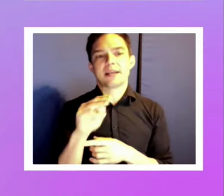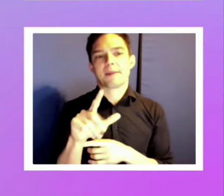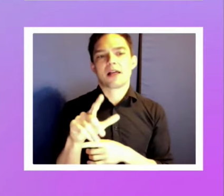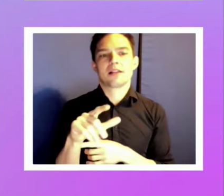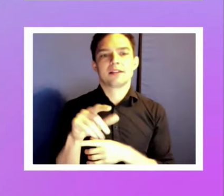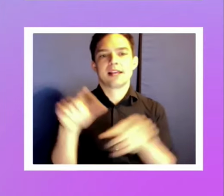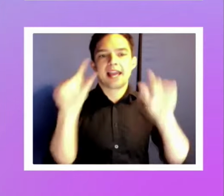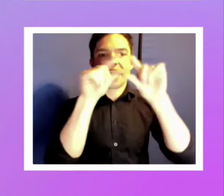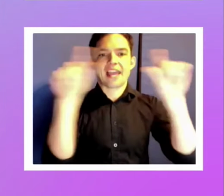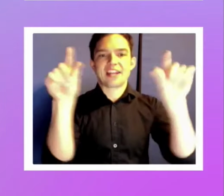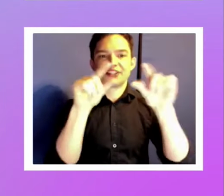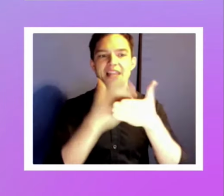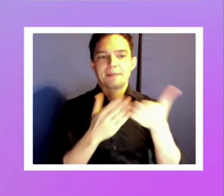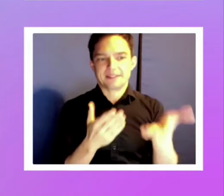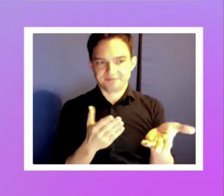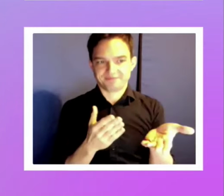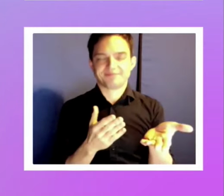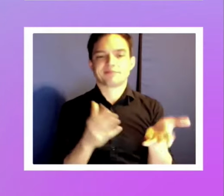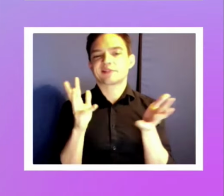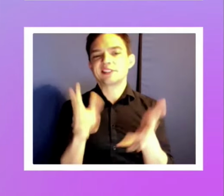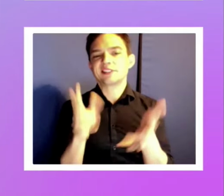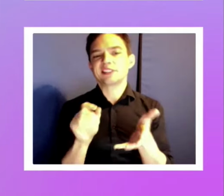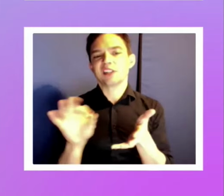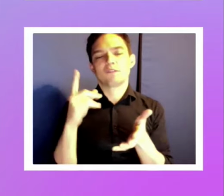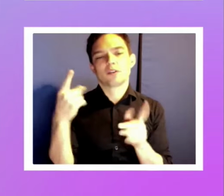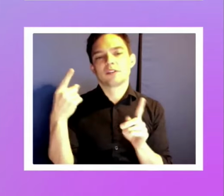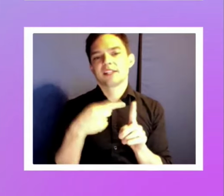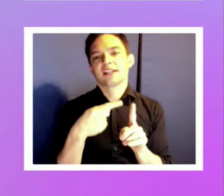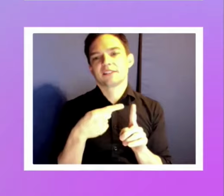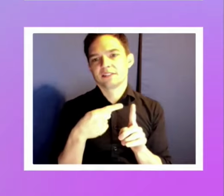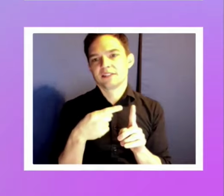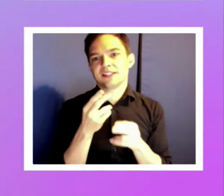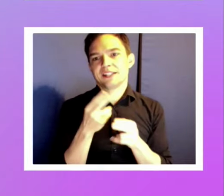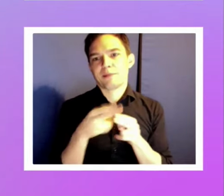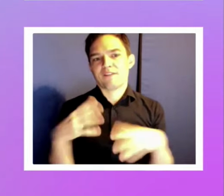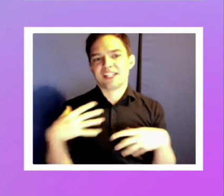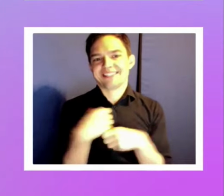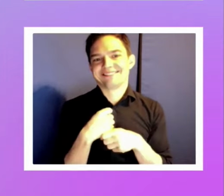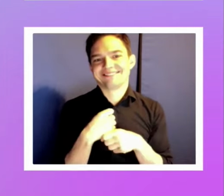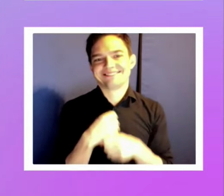around these. I've left that out for the sake of brevity, but